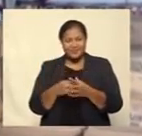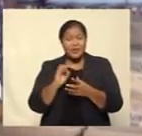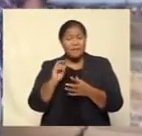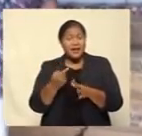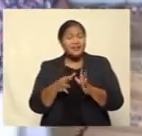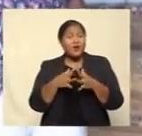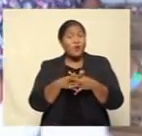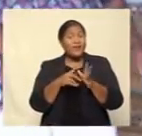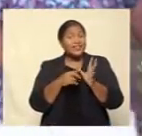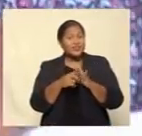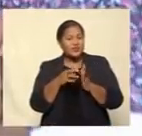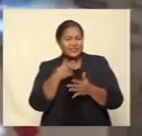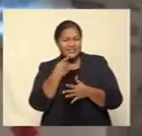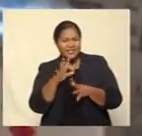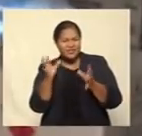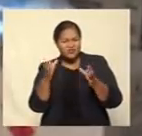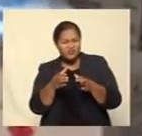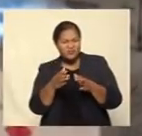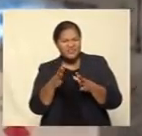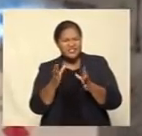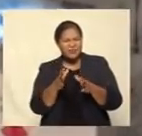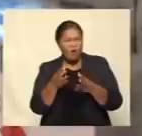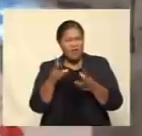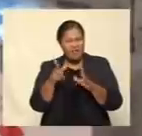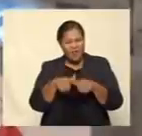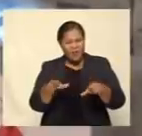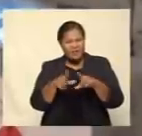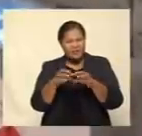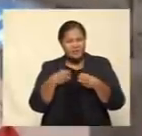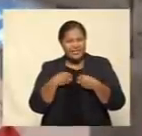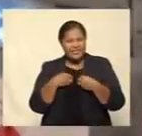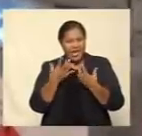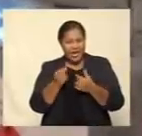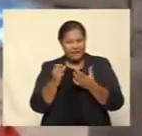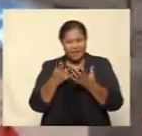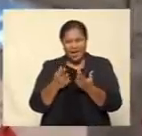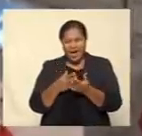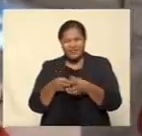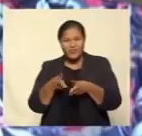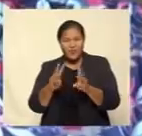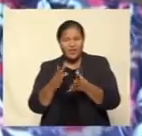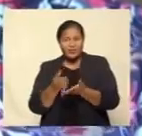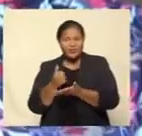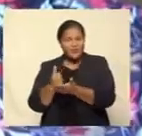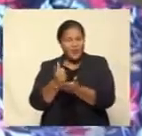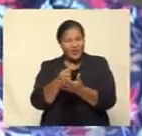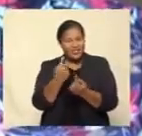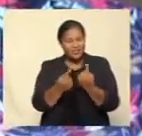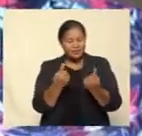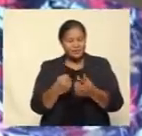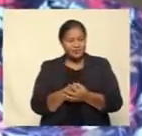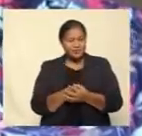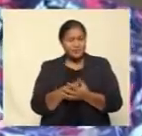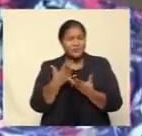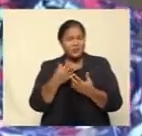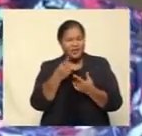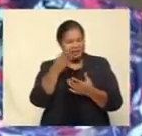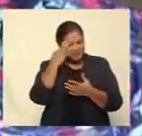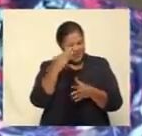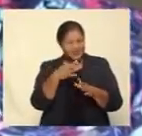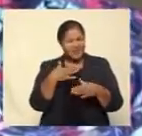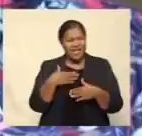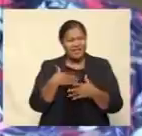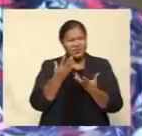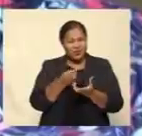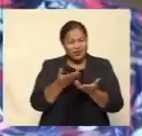Jr. says a group of small and medium local businesses have come up with solutions to help each other. Really good for mental health because we can vent and